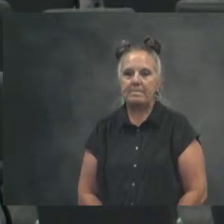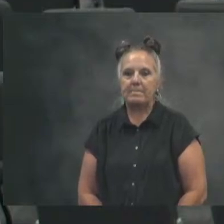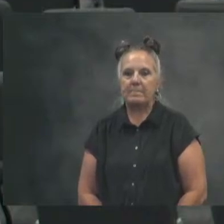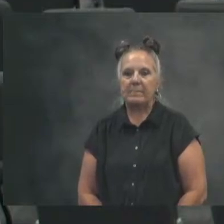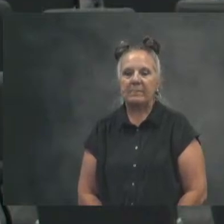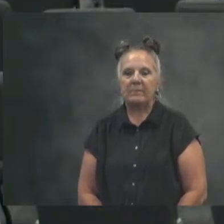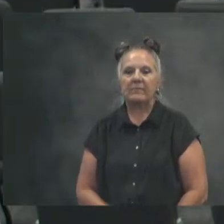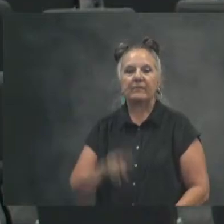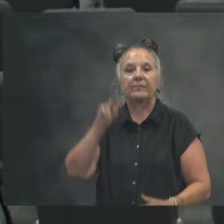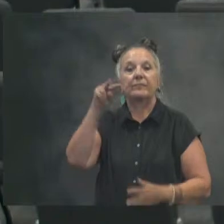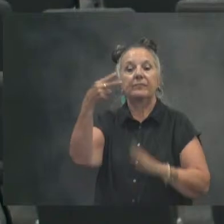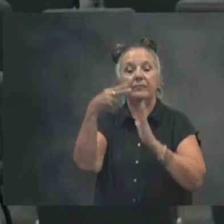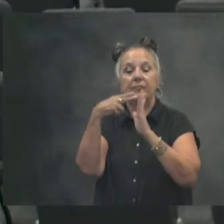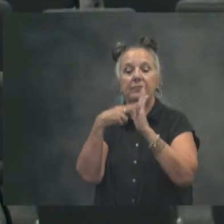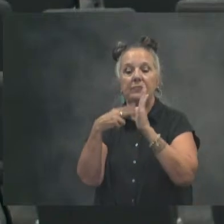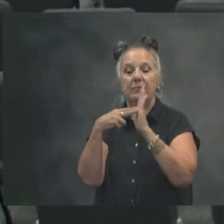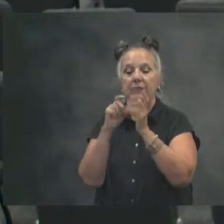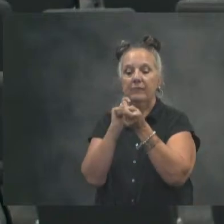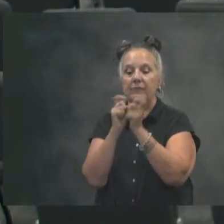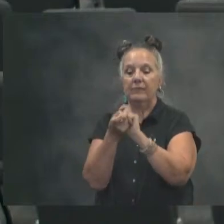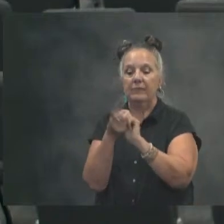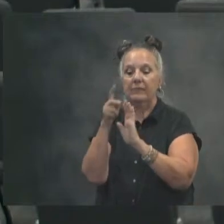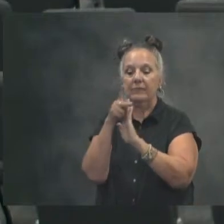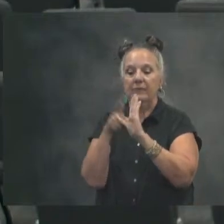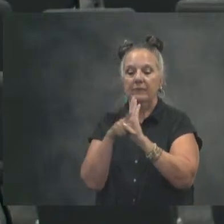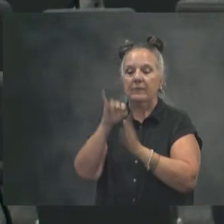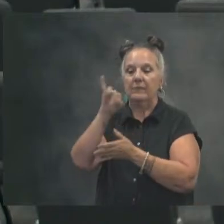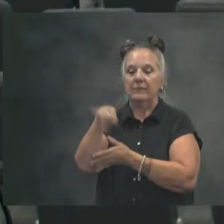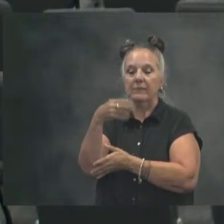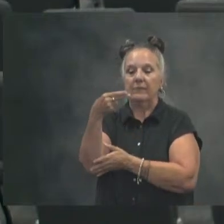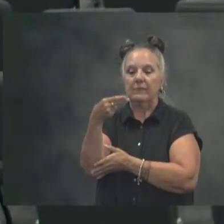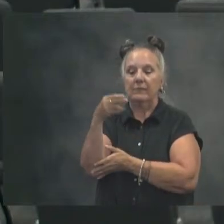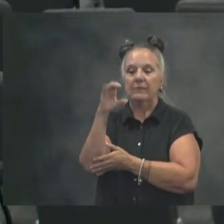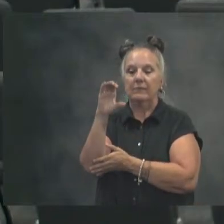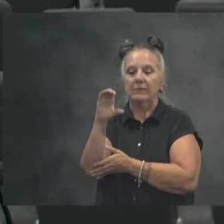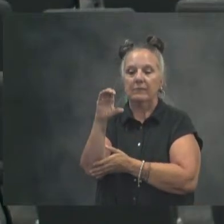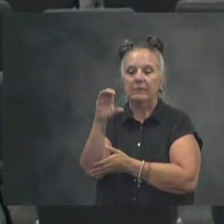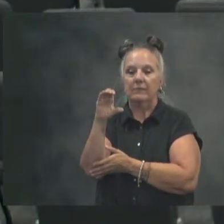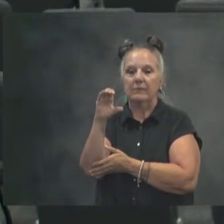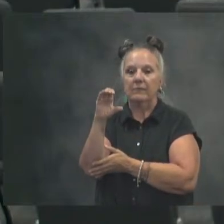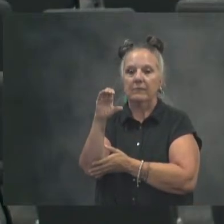Next, we have the second reading of proposed changes to policy JHCE,